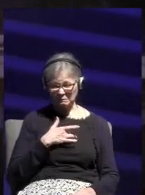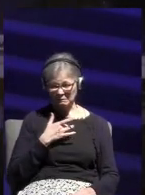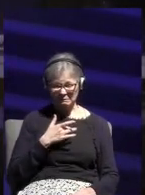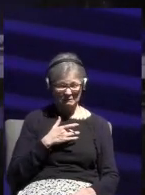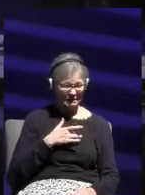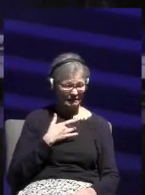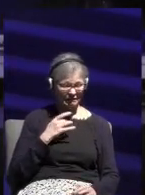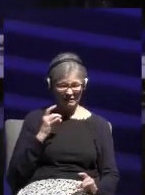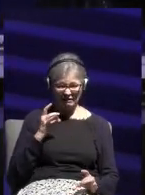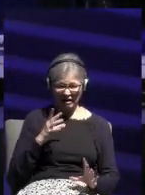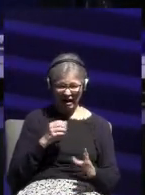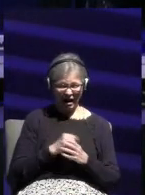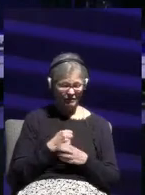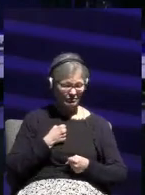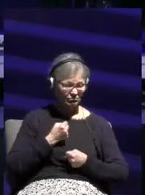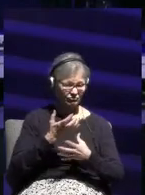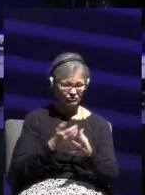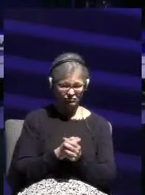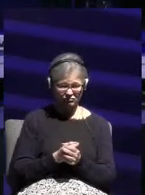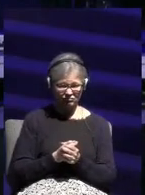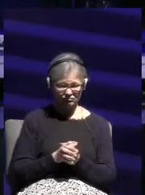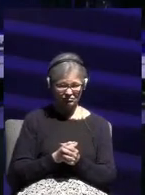and they're looking for the answer.